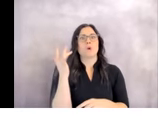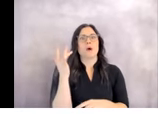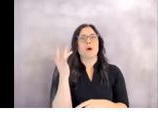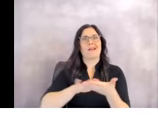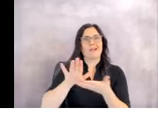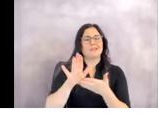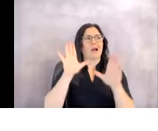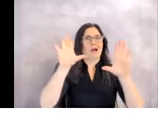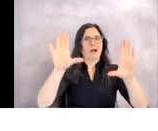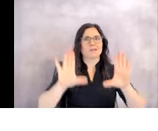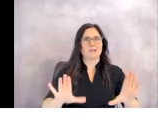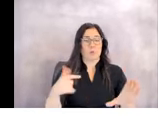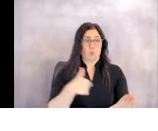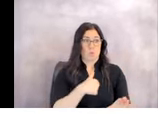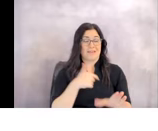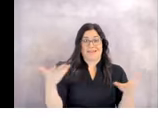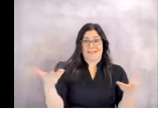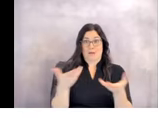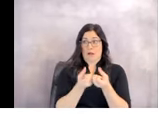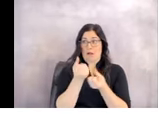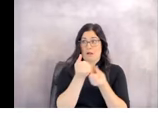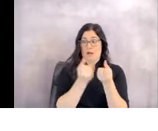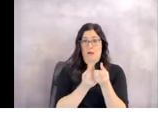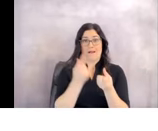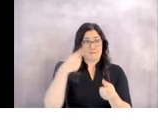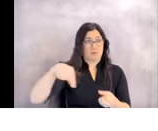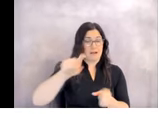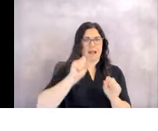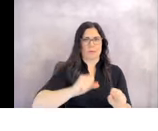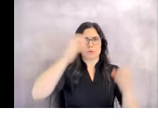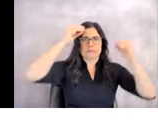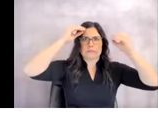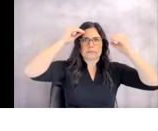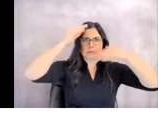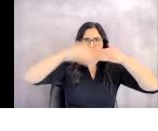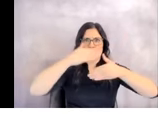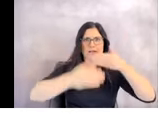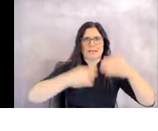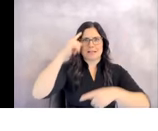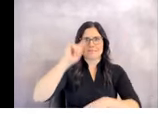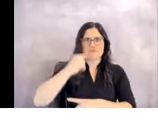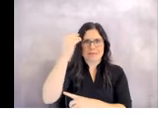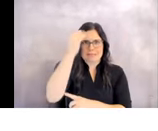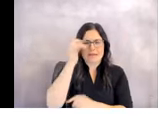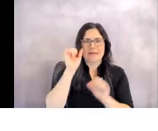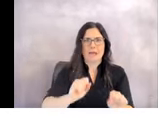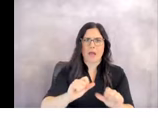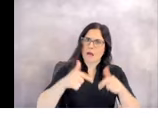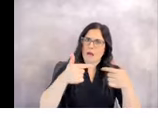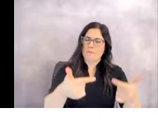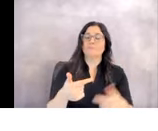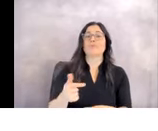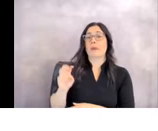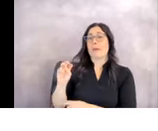is that we're here to stimulate thinking. And before I go any further, I always like to repeat what Marianne